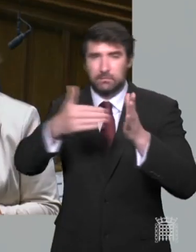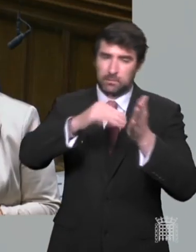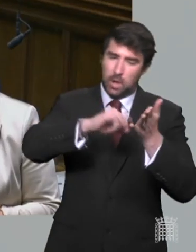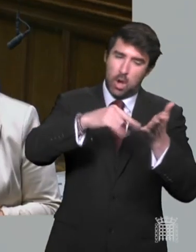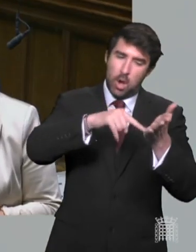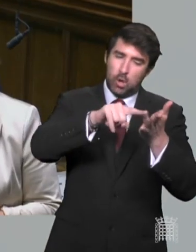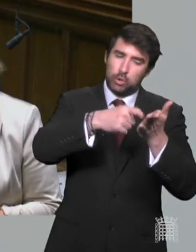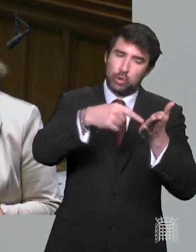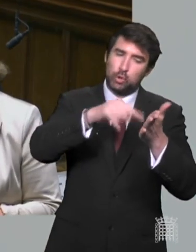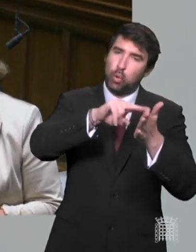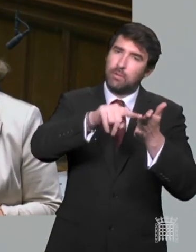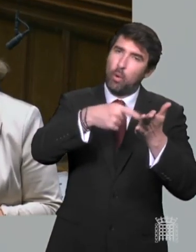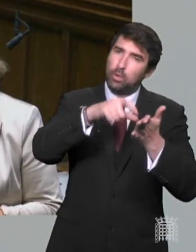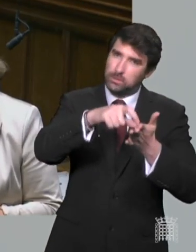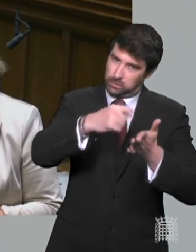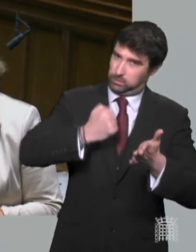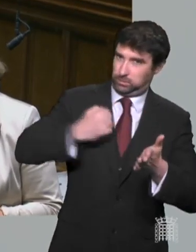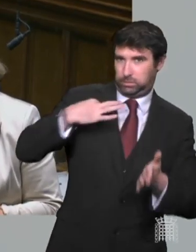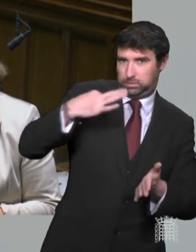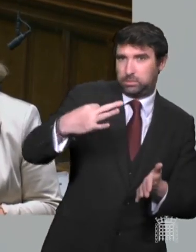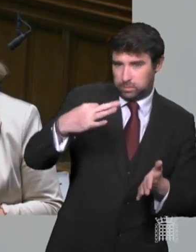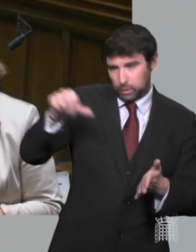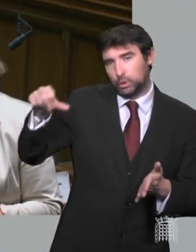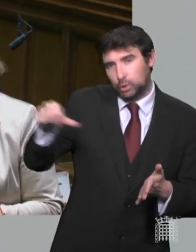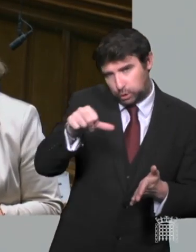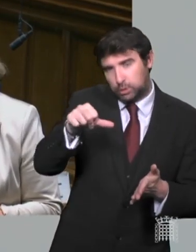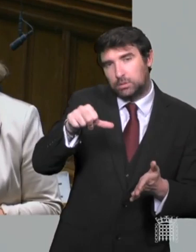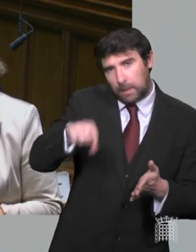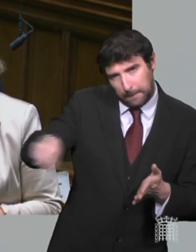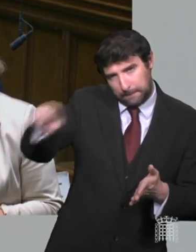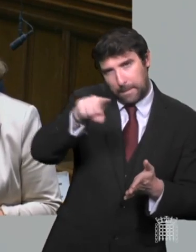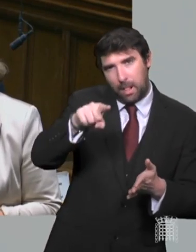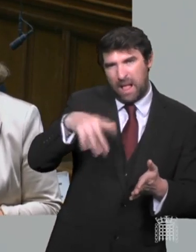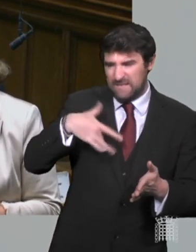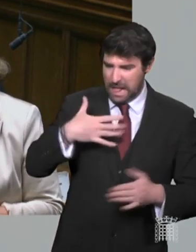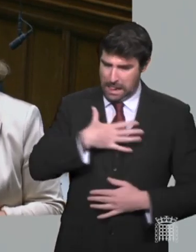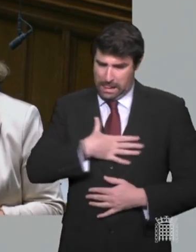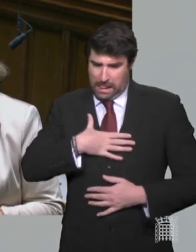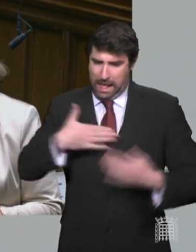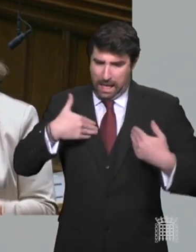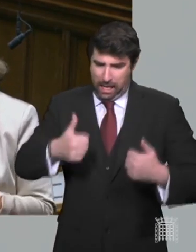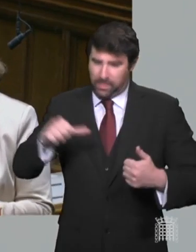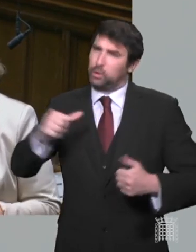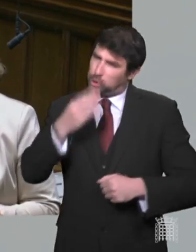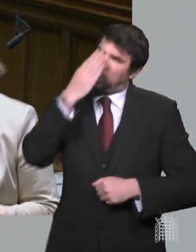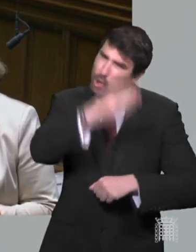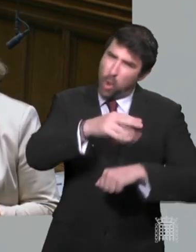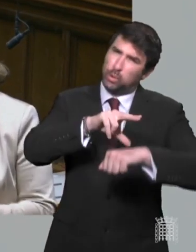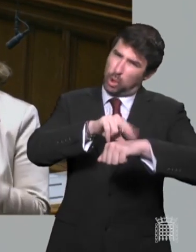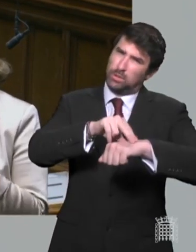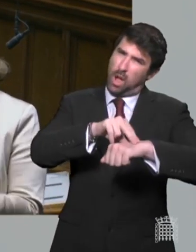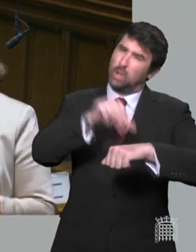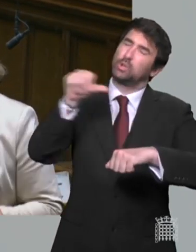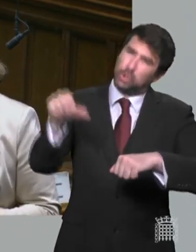concerns about their health, and that his statement yesterday should give them assurance, confidence that this government is there for the